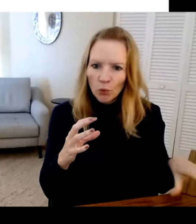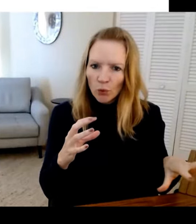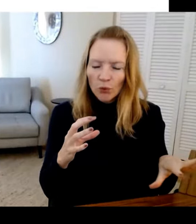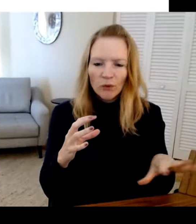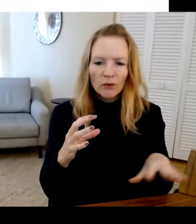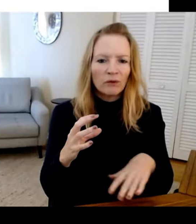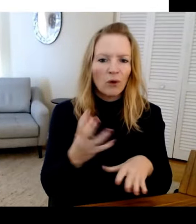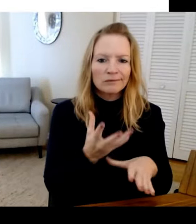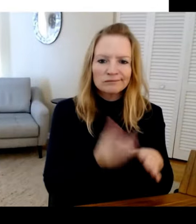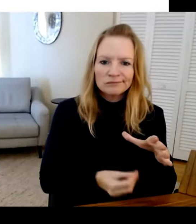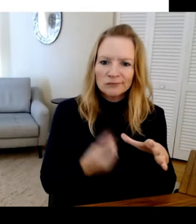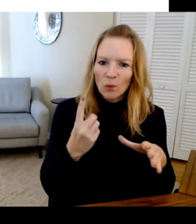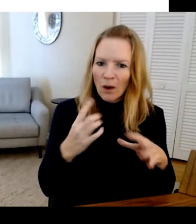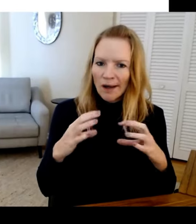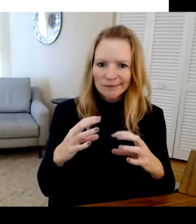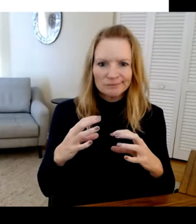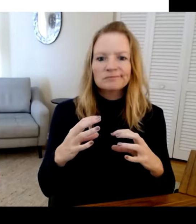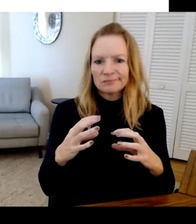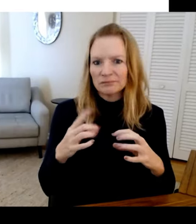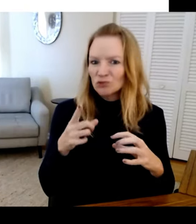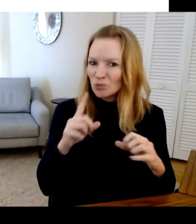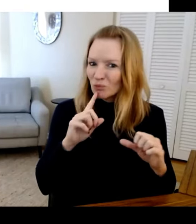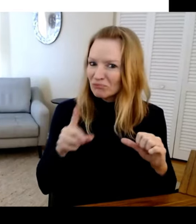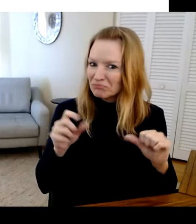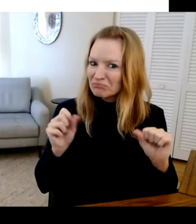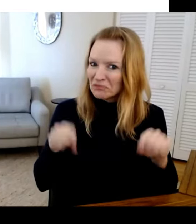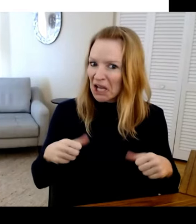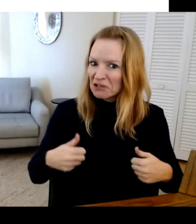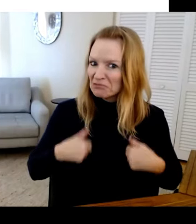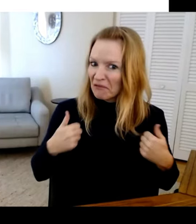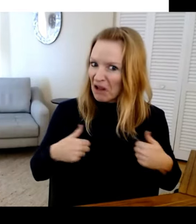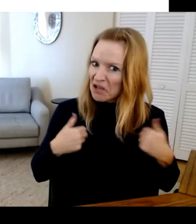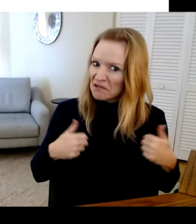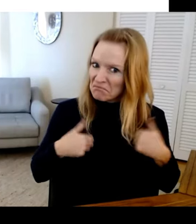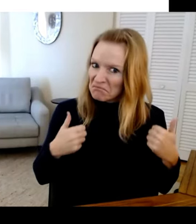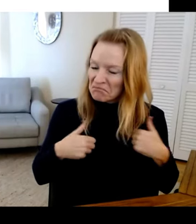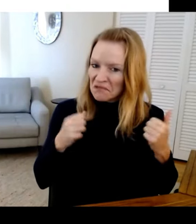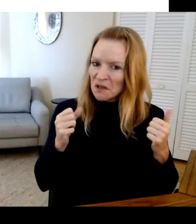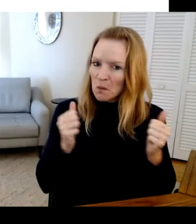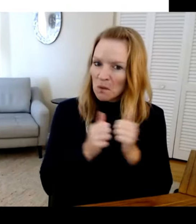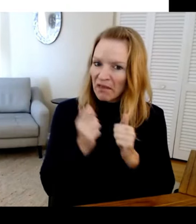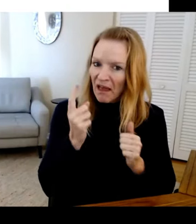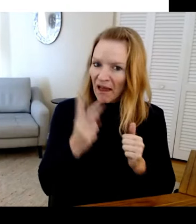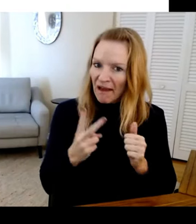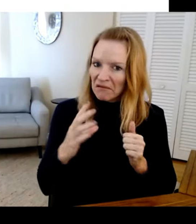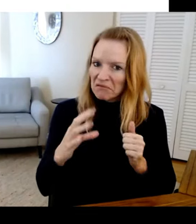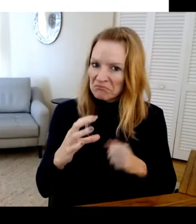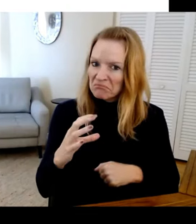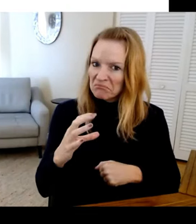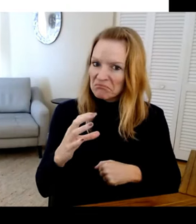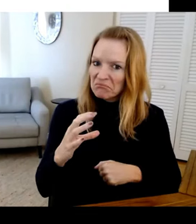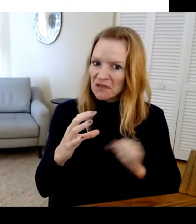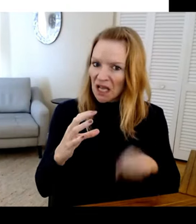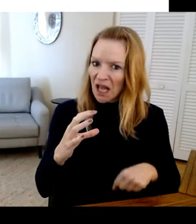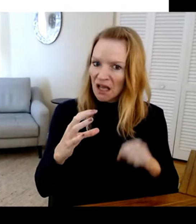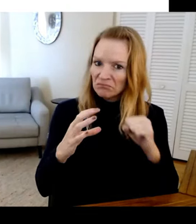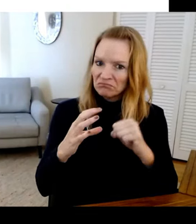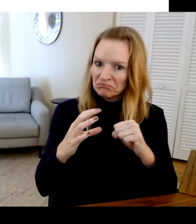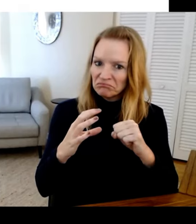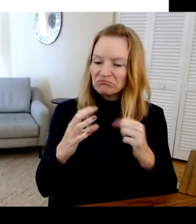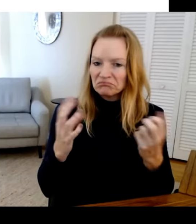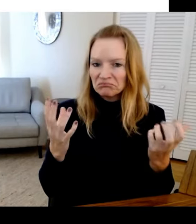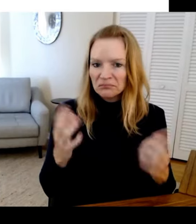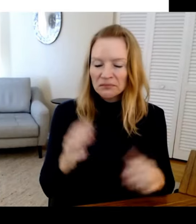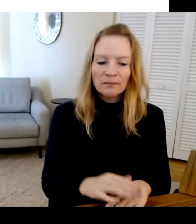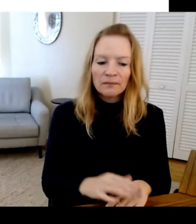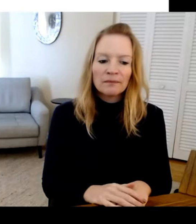reason something happened to one half of the brain and it was, say for example, was removed or something, or it died, it is technically possible to still live with only that